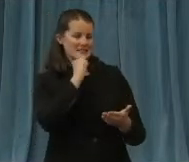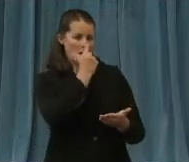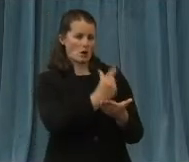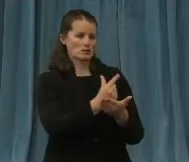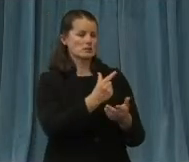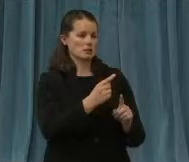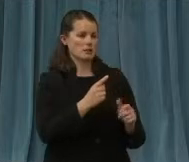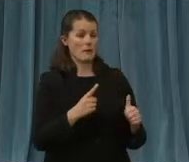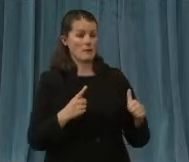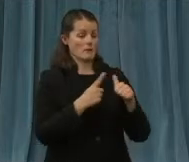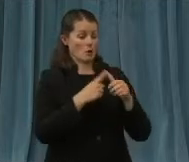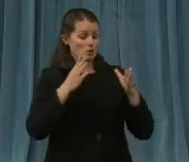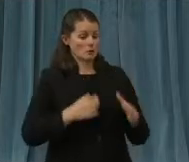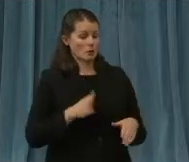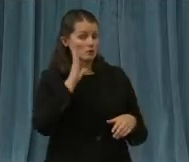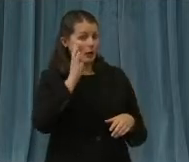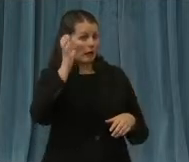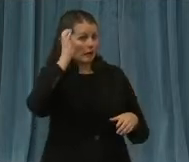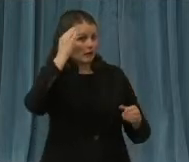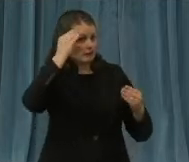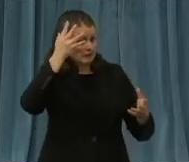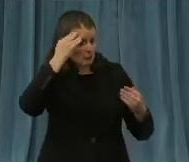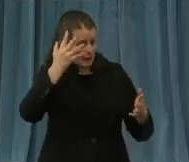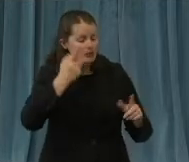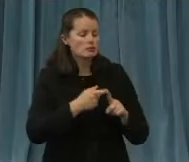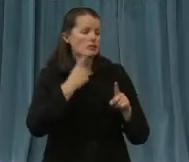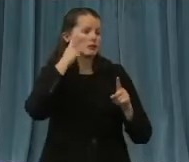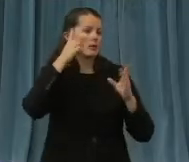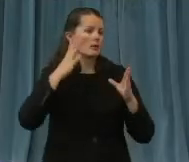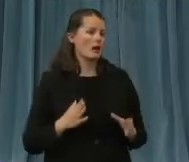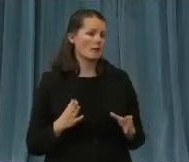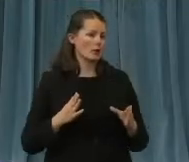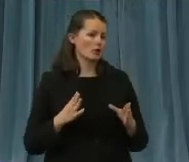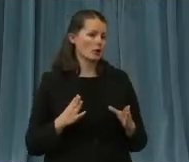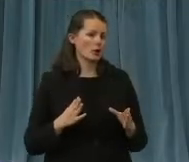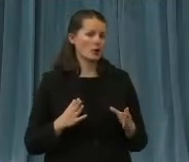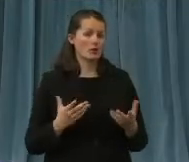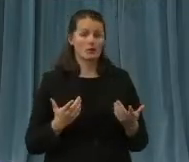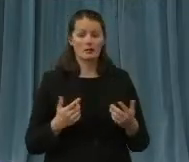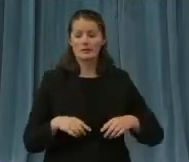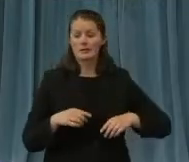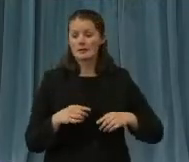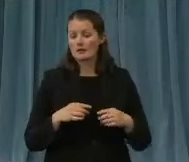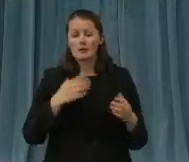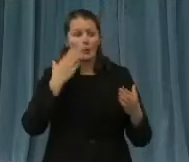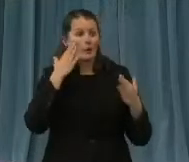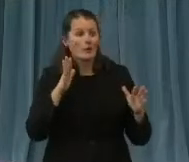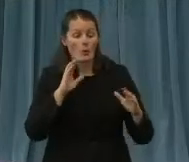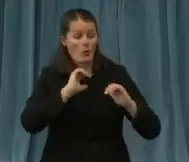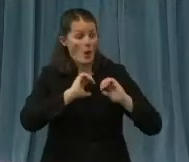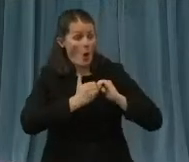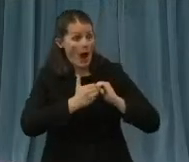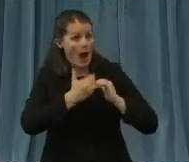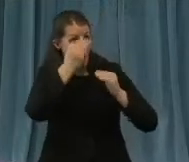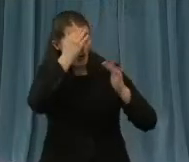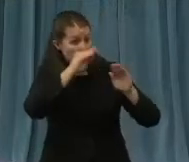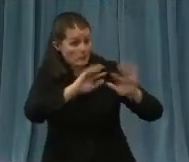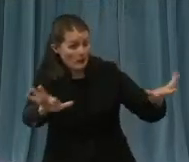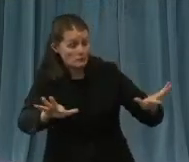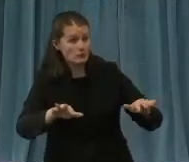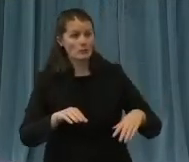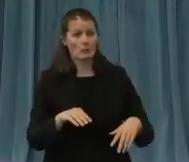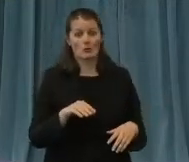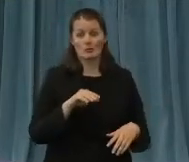and his team. And it will be, we don't know at this time if it'll be a press conference, if it'll be on social media, or if it'll be on a